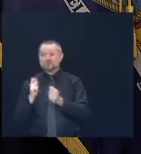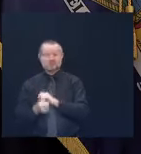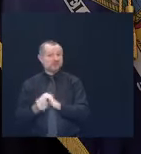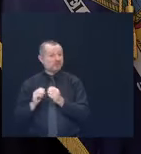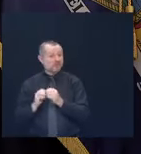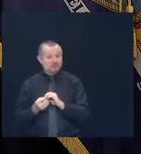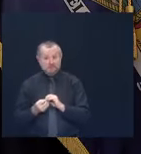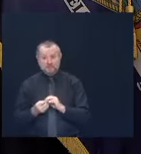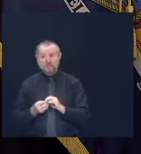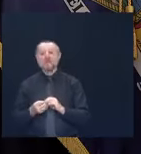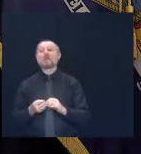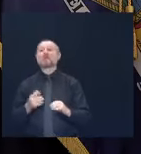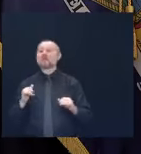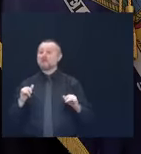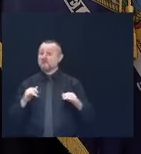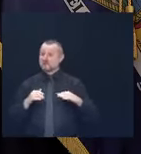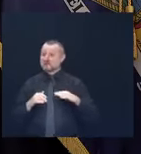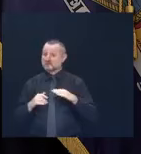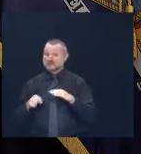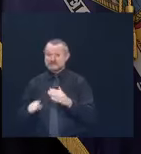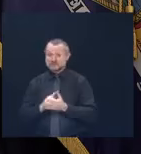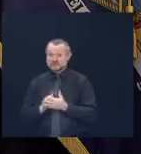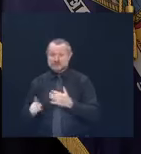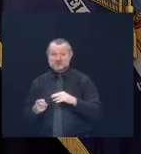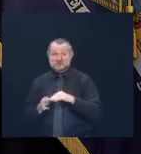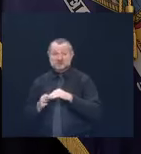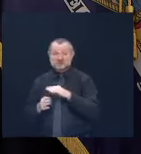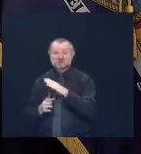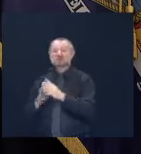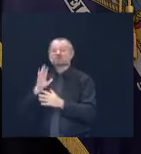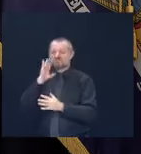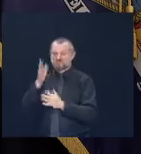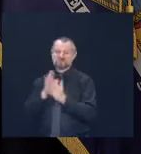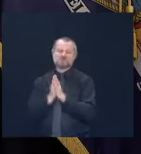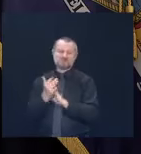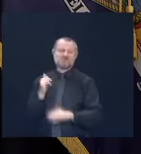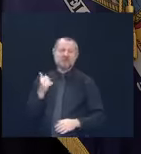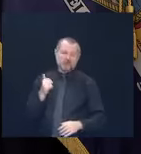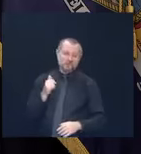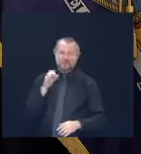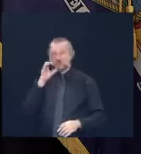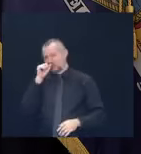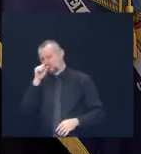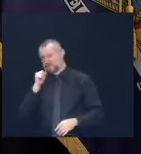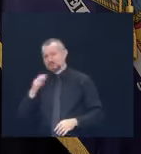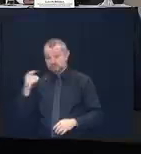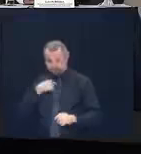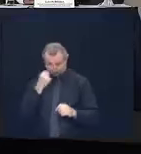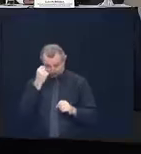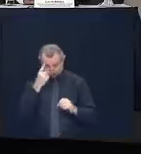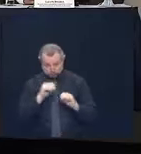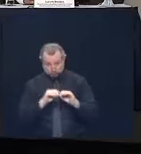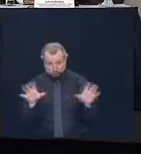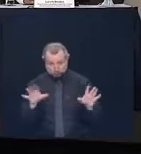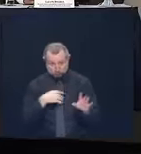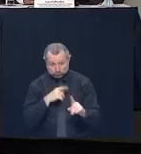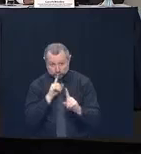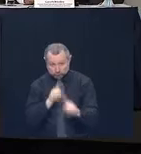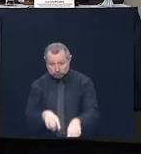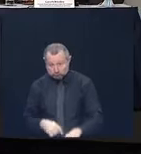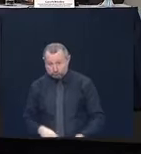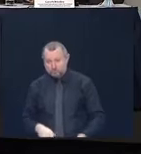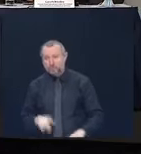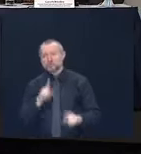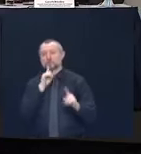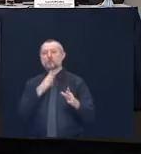rate, this week they will go into those zones. Does that make sense? Yes. Governor, when it comes to the discrepancy with the